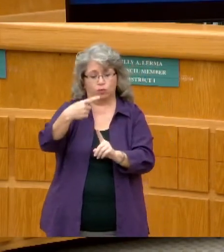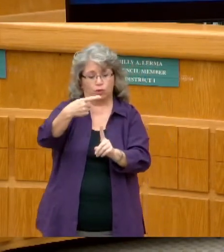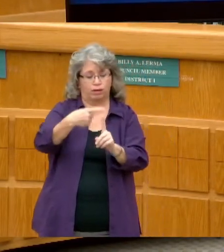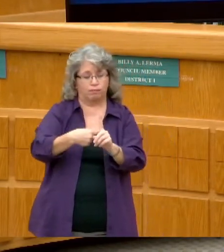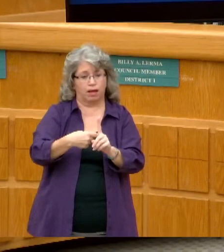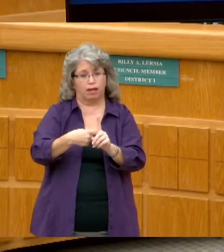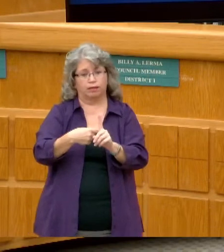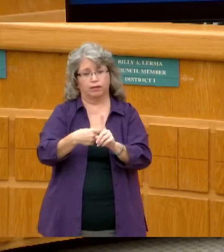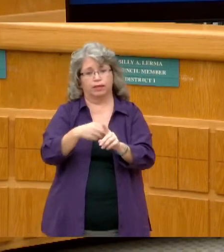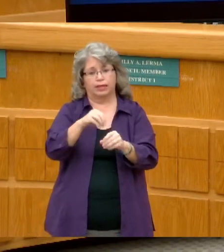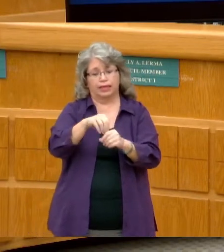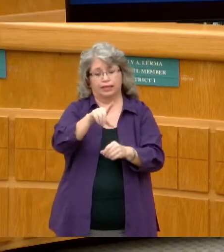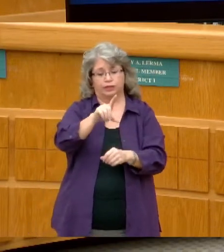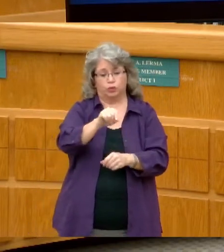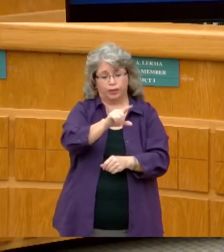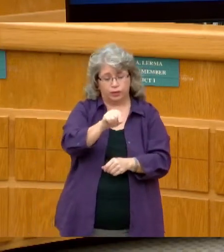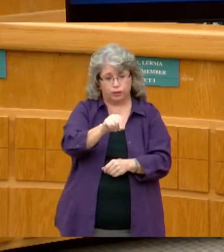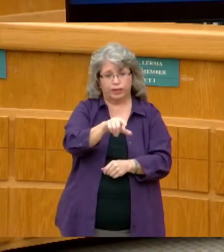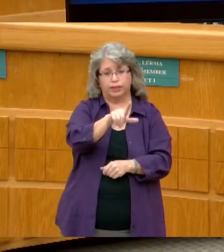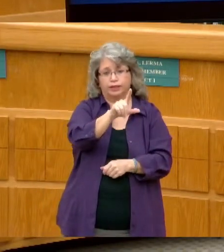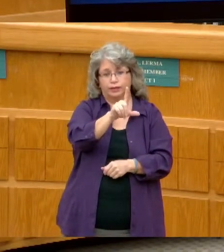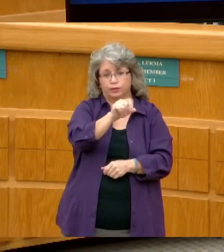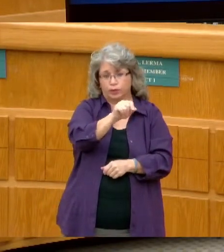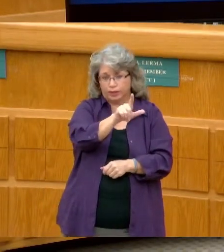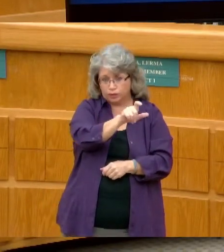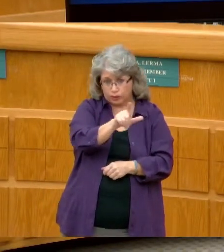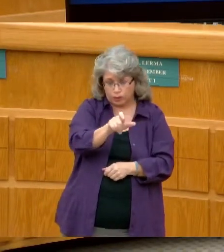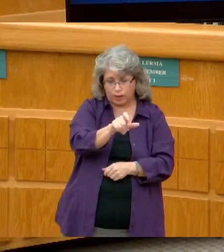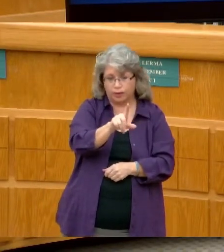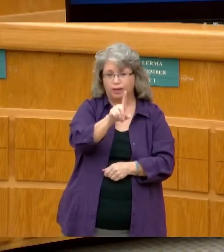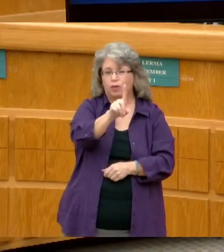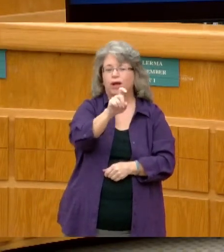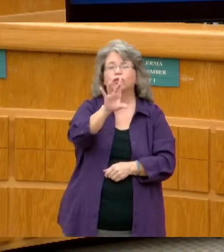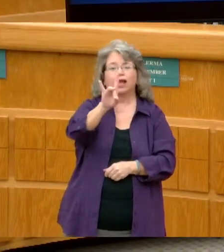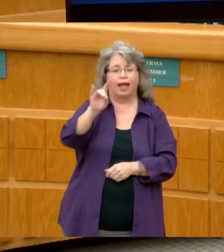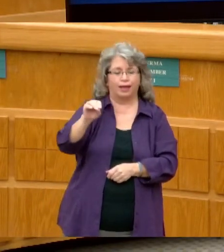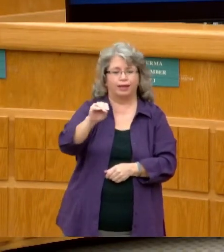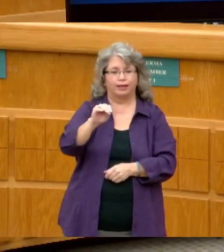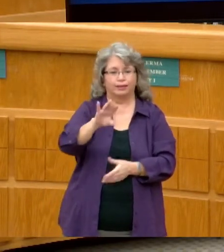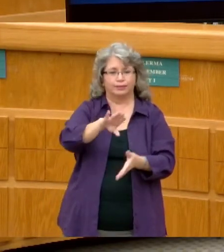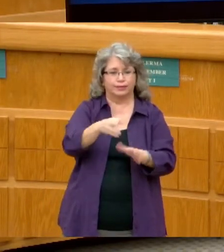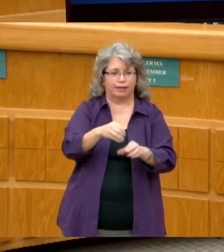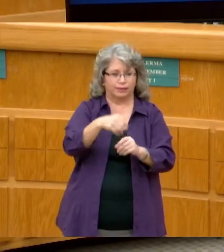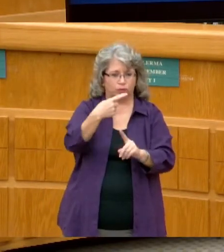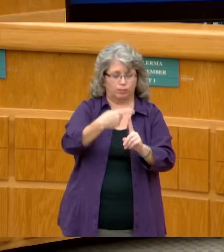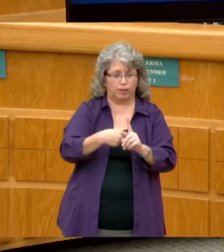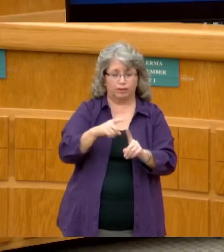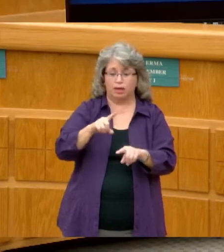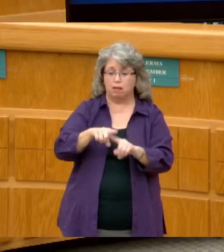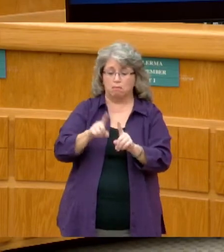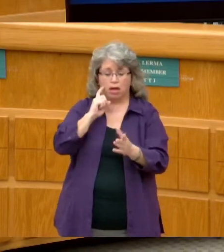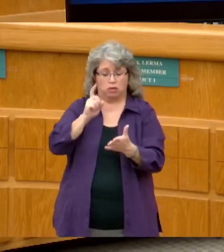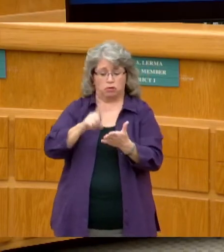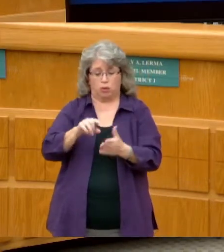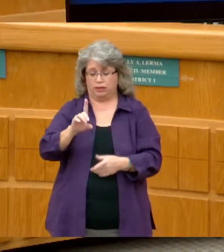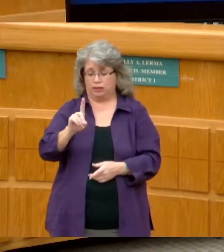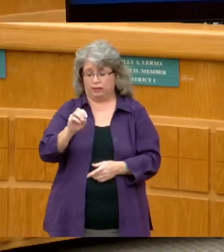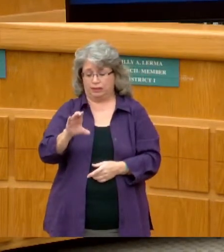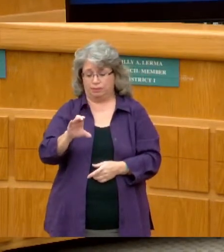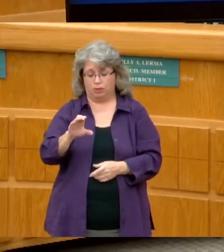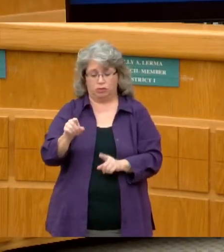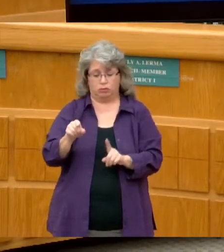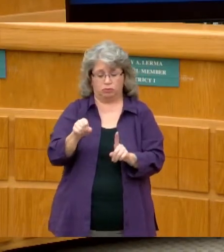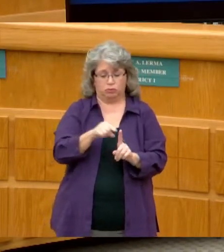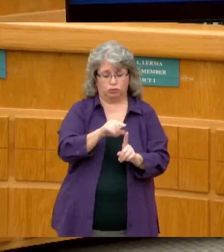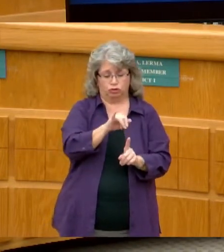for both 2020 and for 2021. But if you look at from December to January, you see that it's already more than doubled